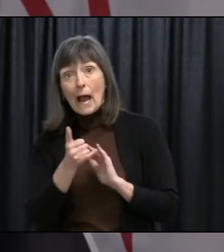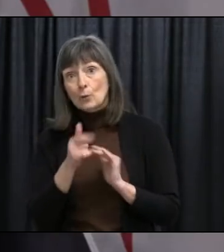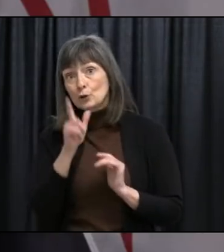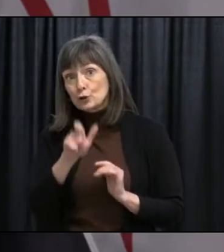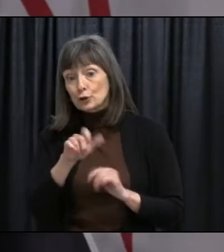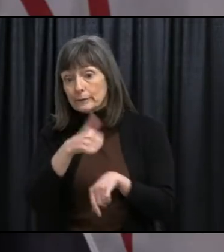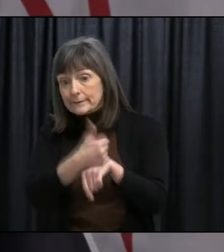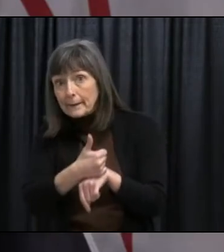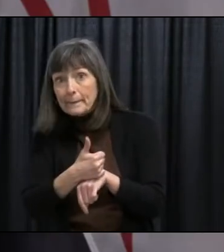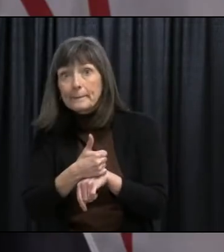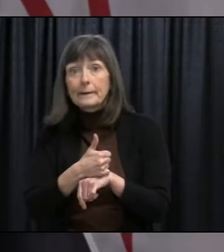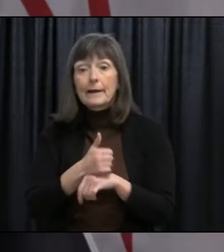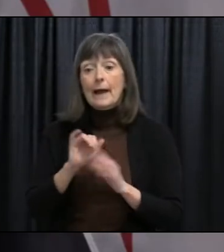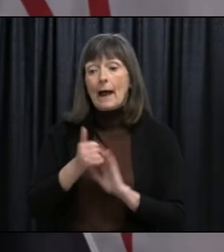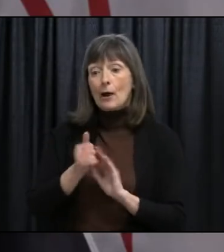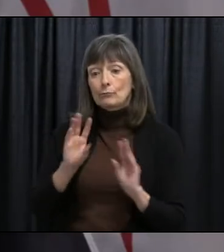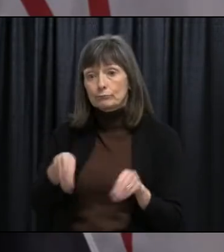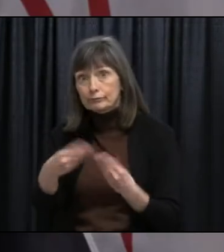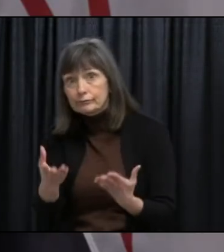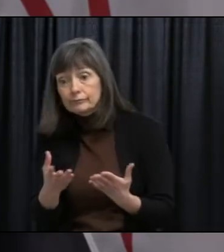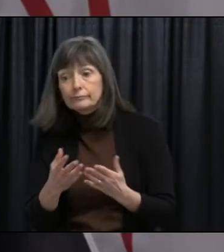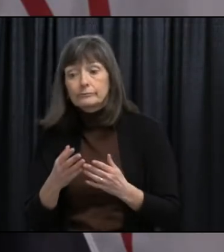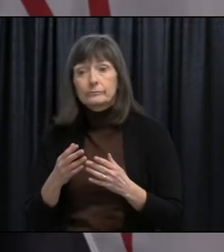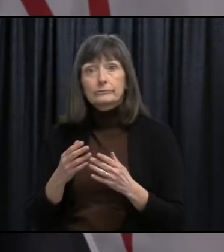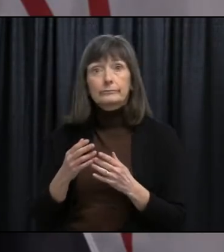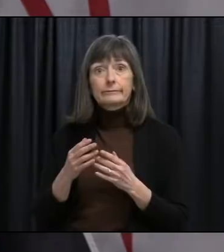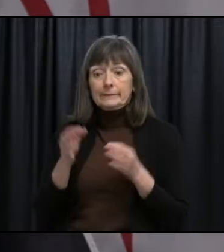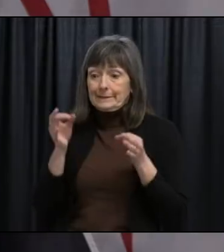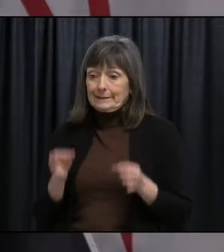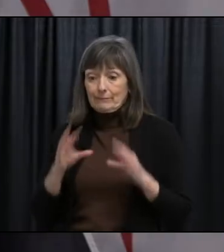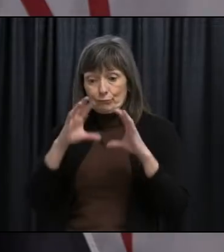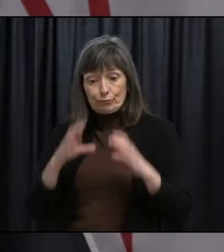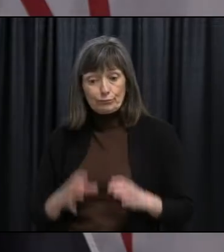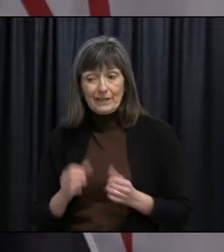rolled out, and that's the plan that you have.